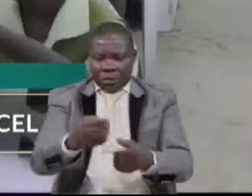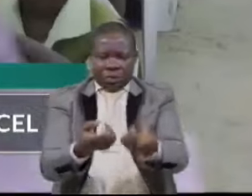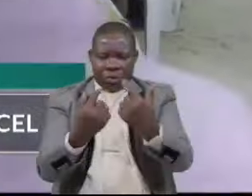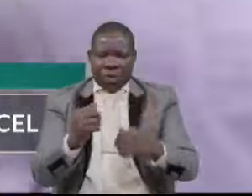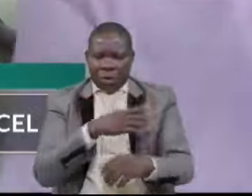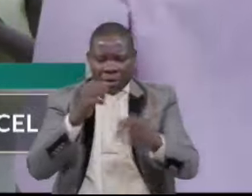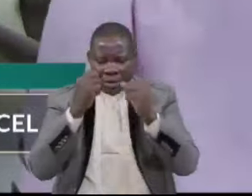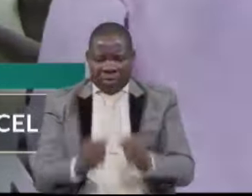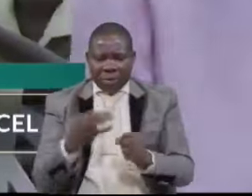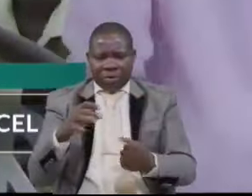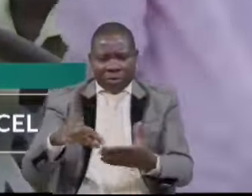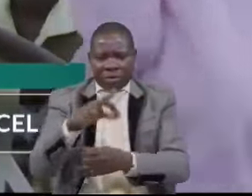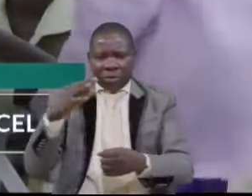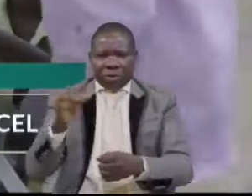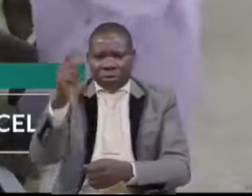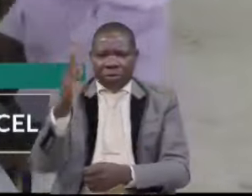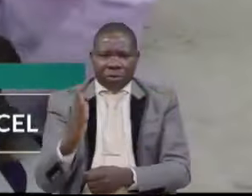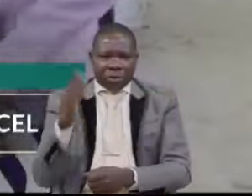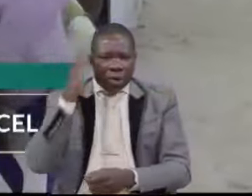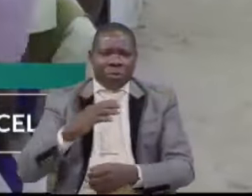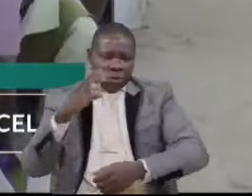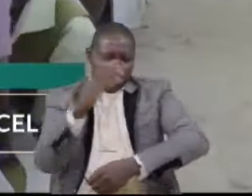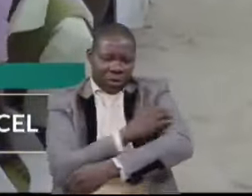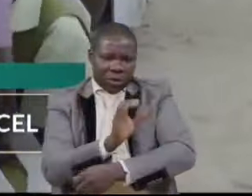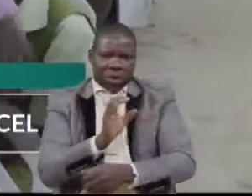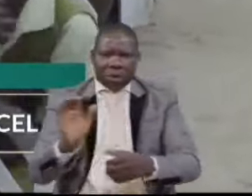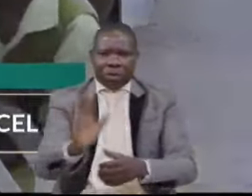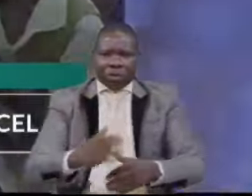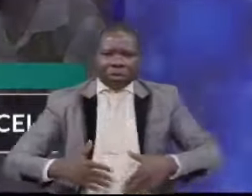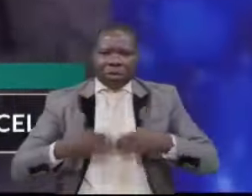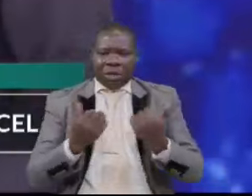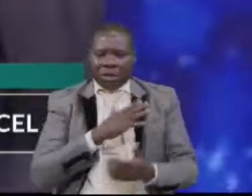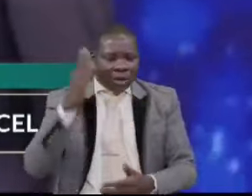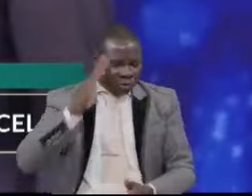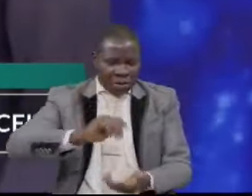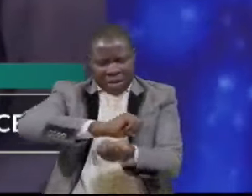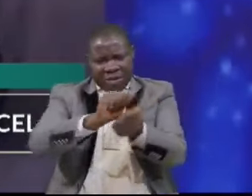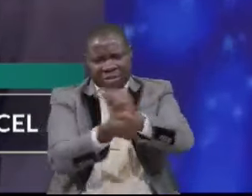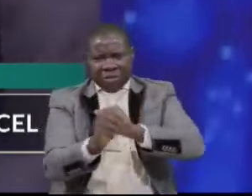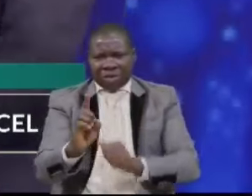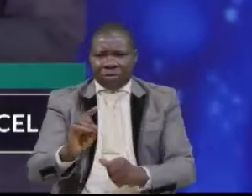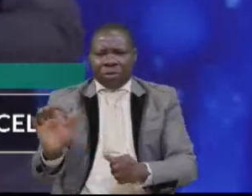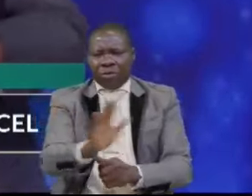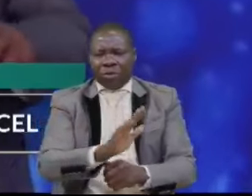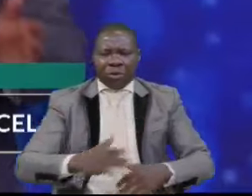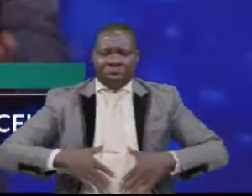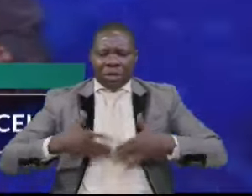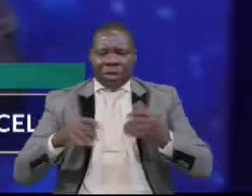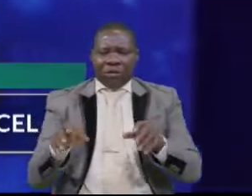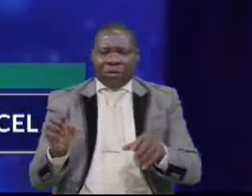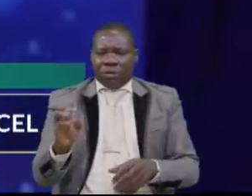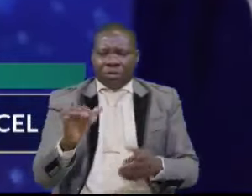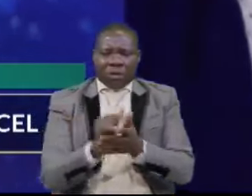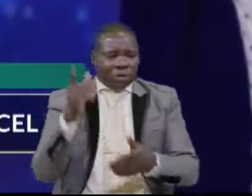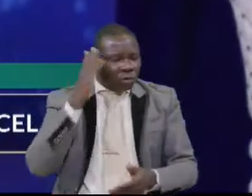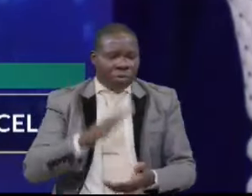of God will recharge your life and will transform your life so that you will excel.